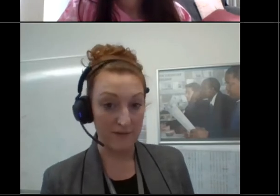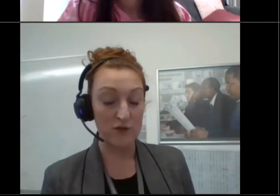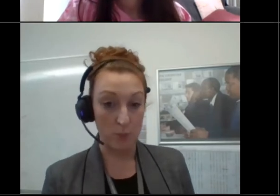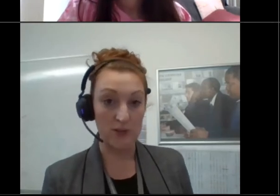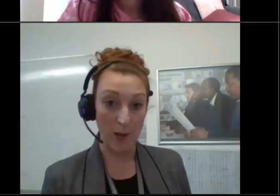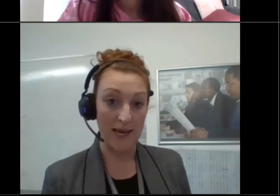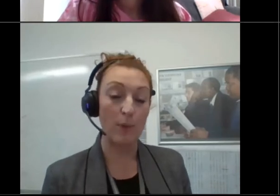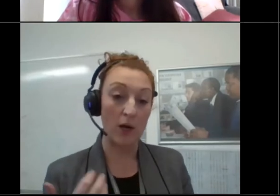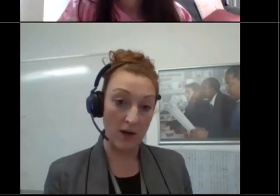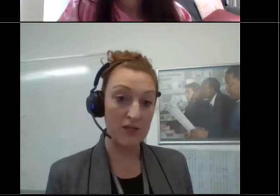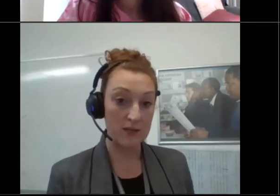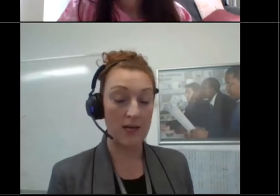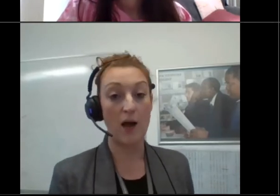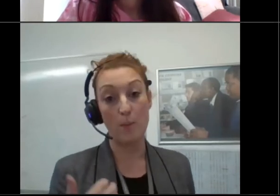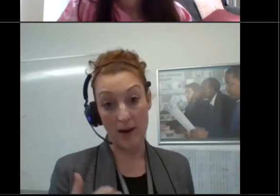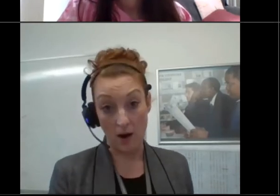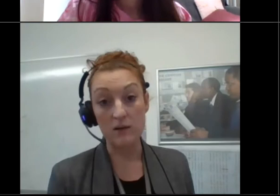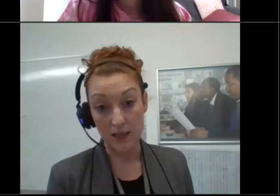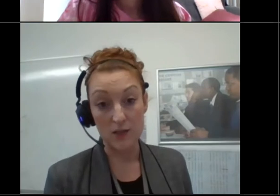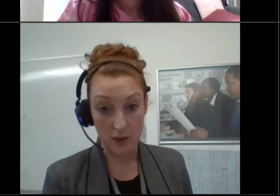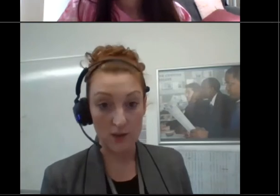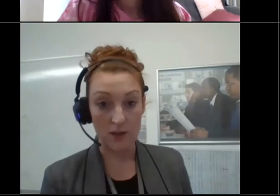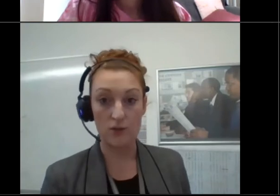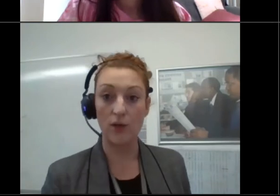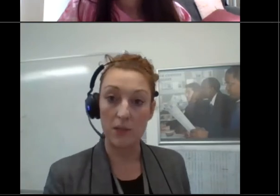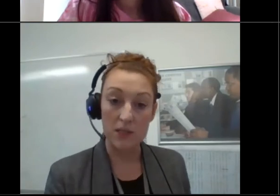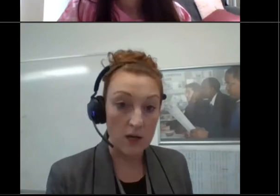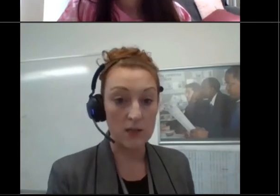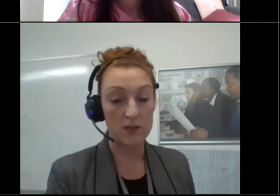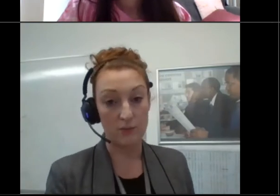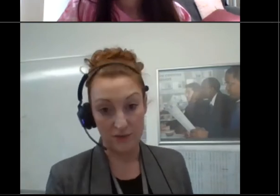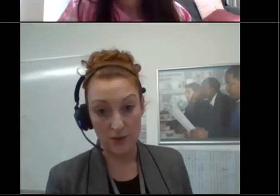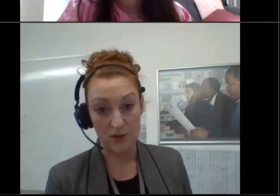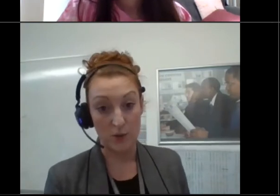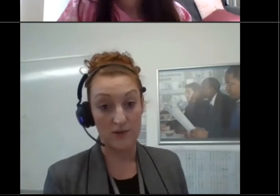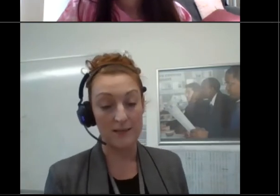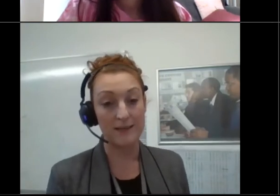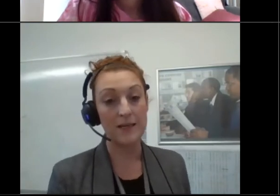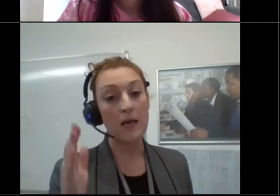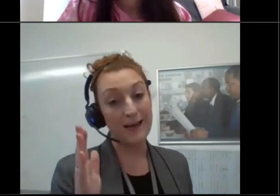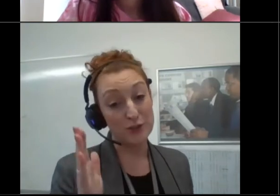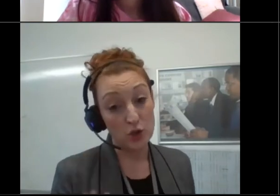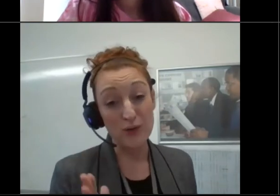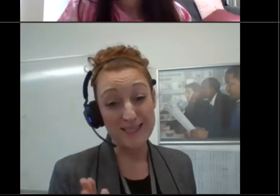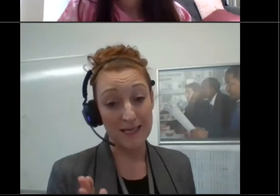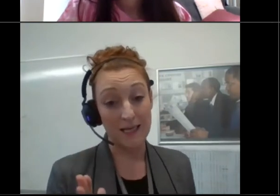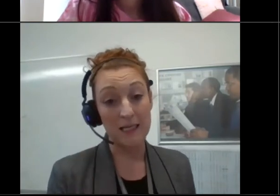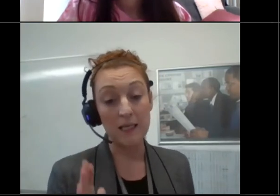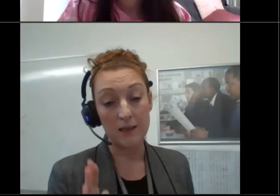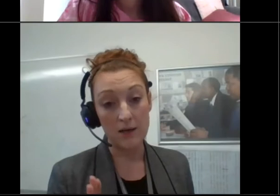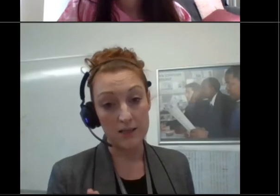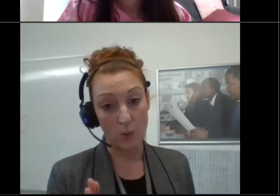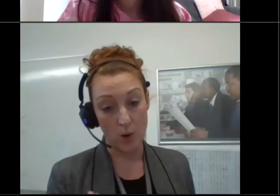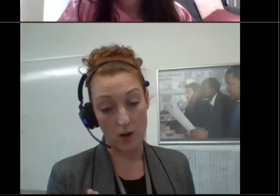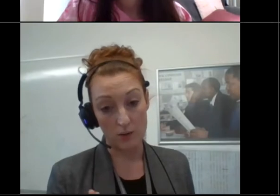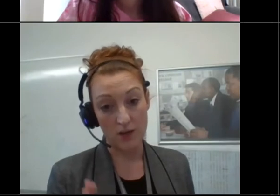that school leaders have to put in place, but governors can help by asking to look at those documents, asking to review those processes. And critically,